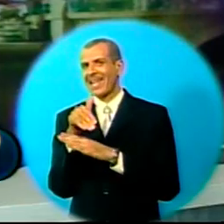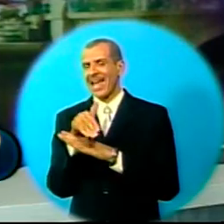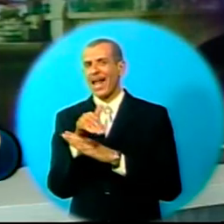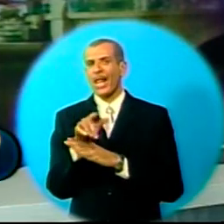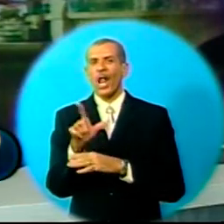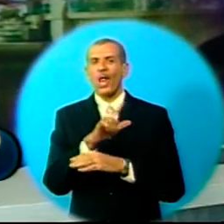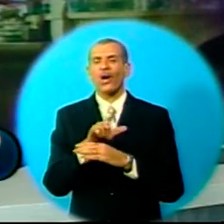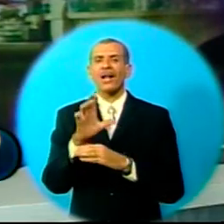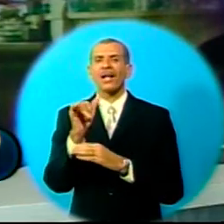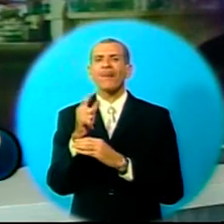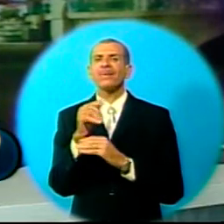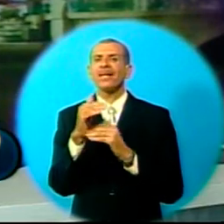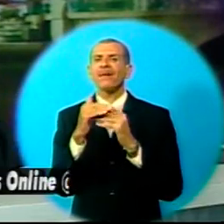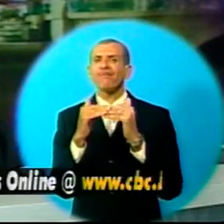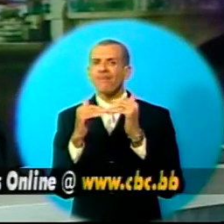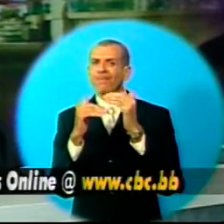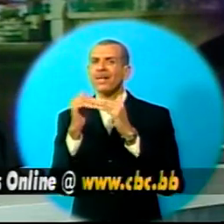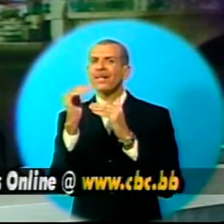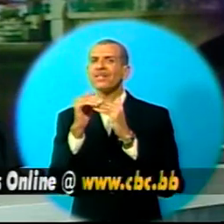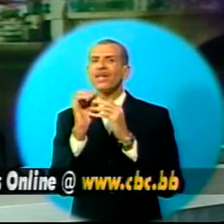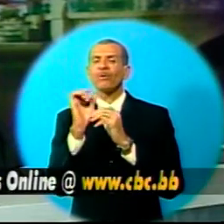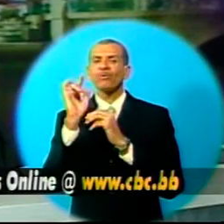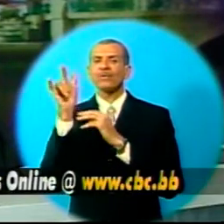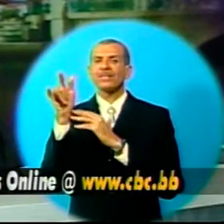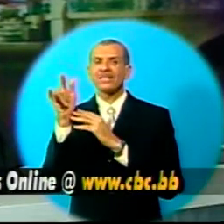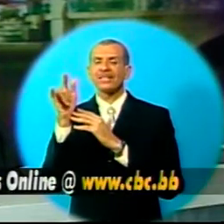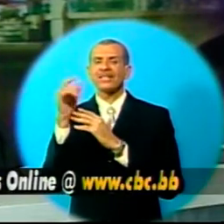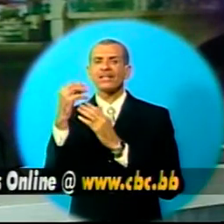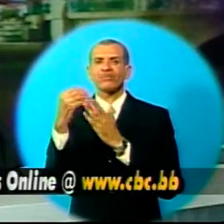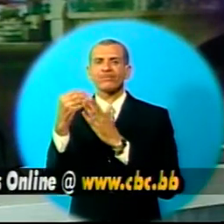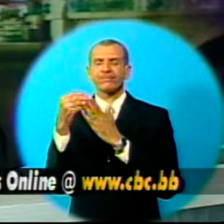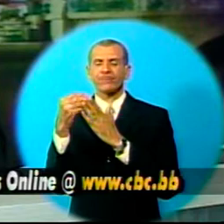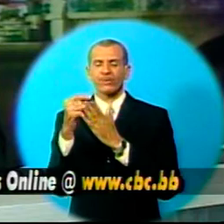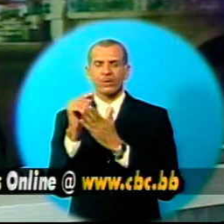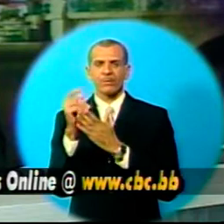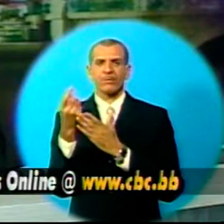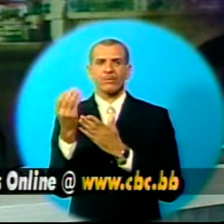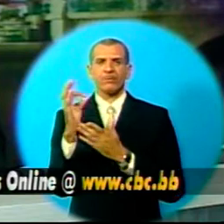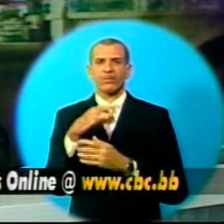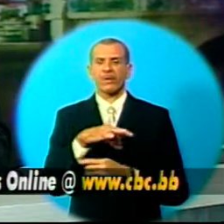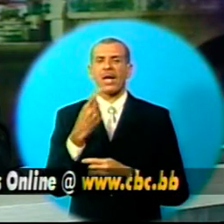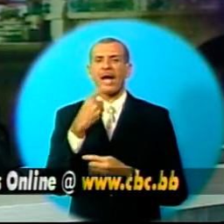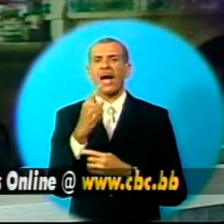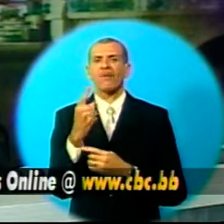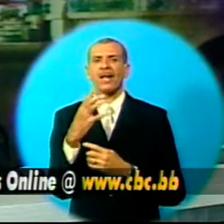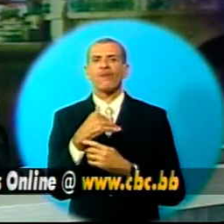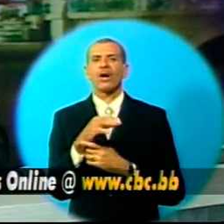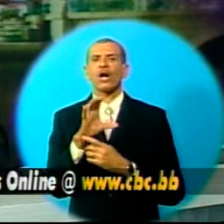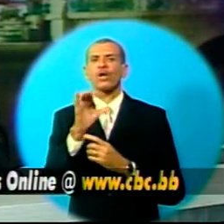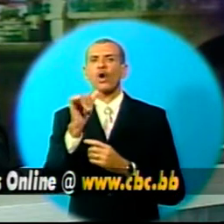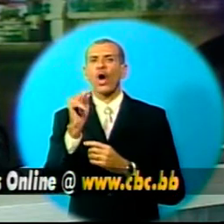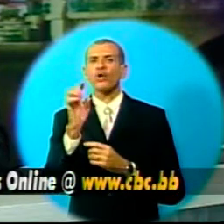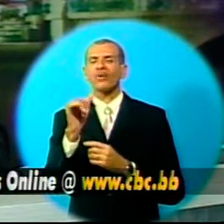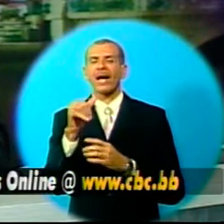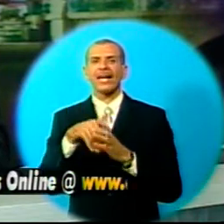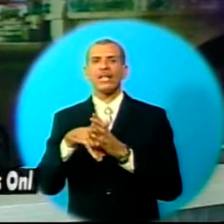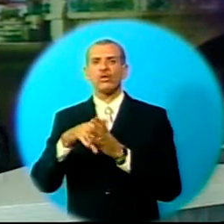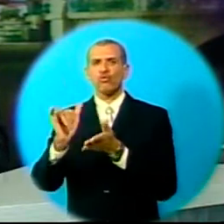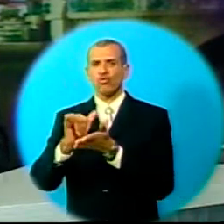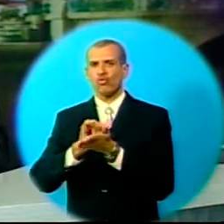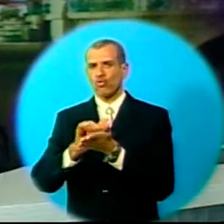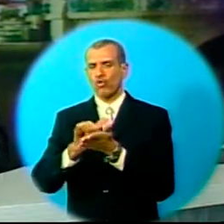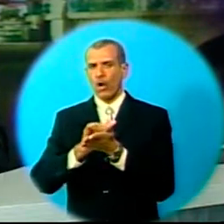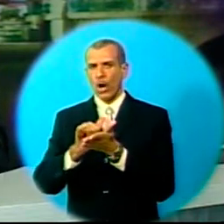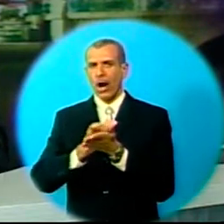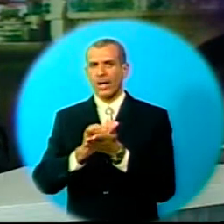is continuing to build on its export and foreign exchange earning potential by securing a major contract in New York.